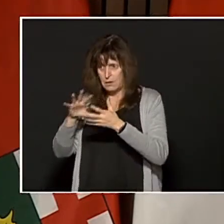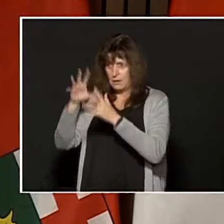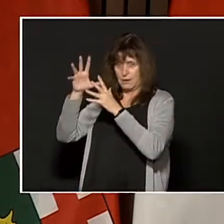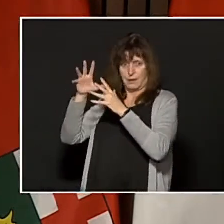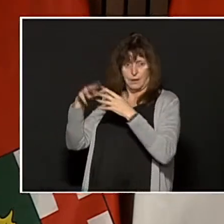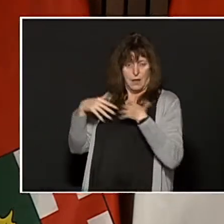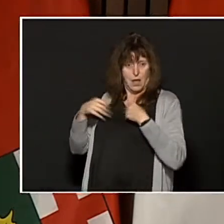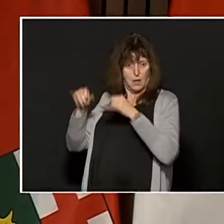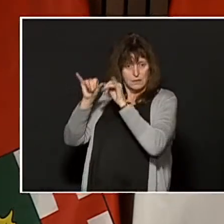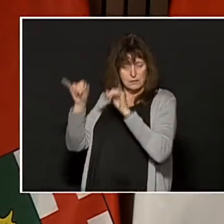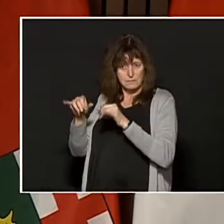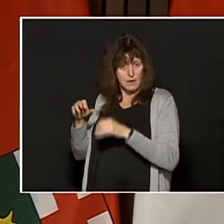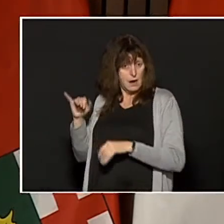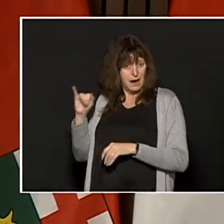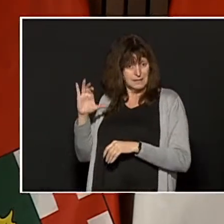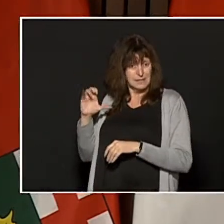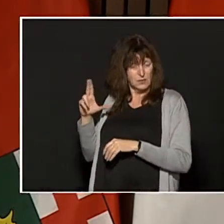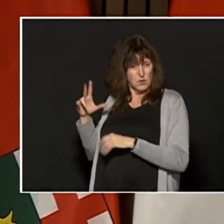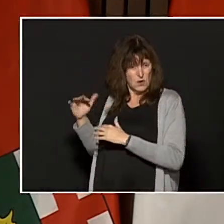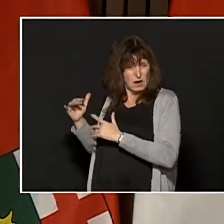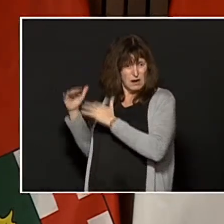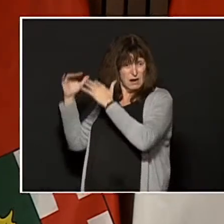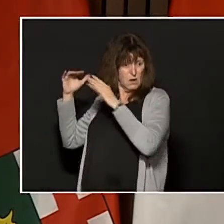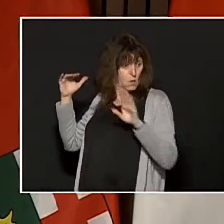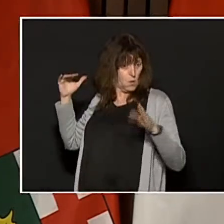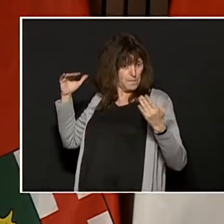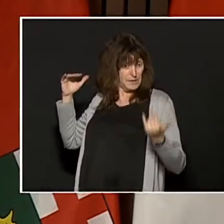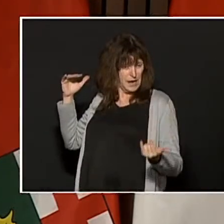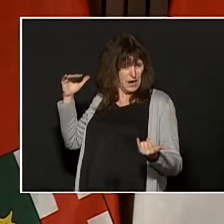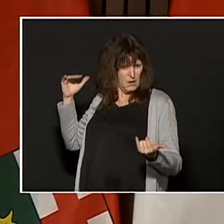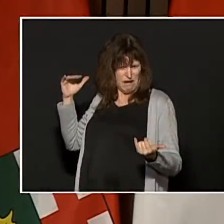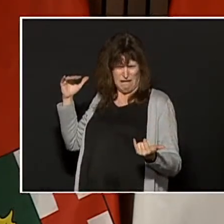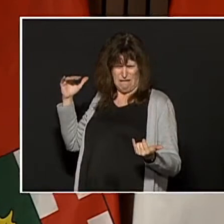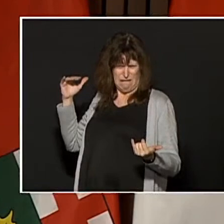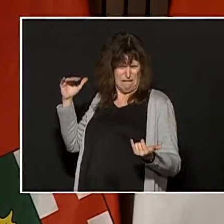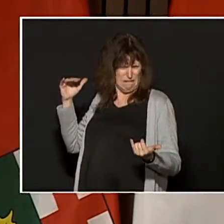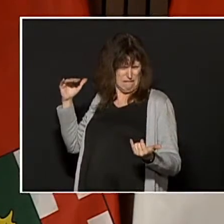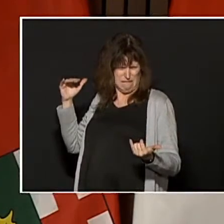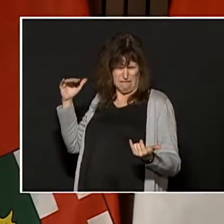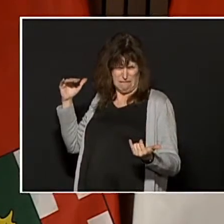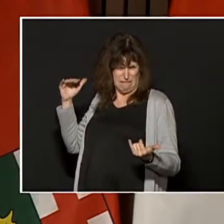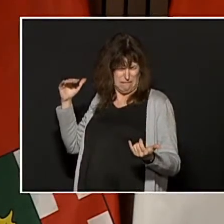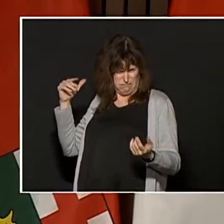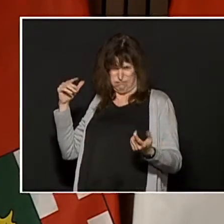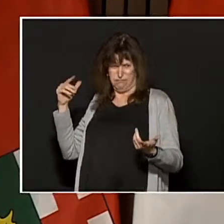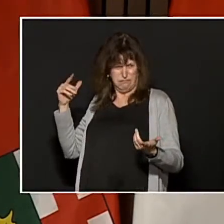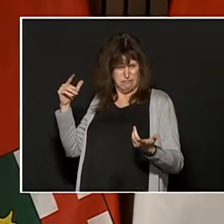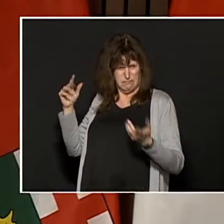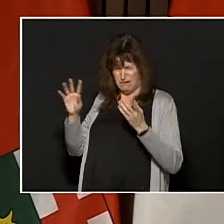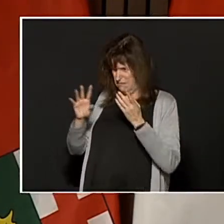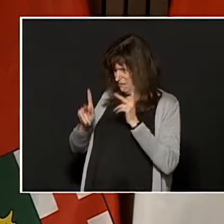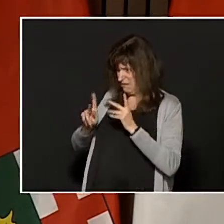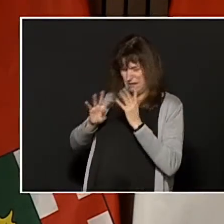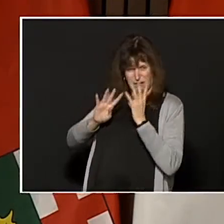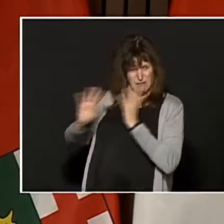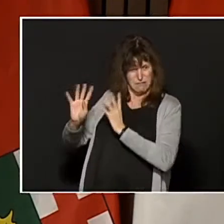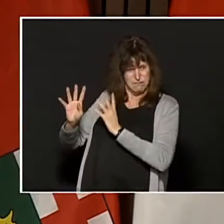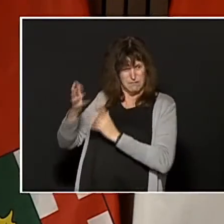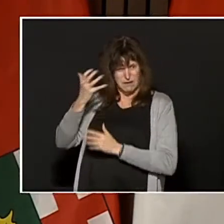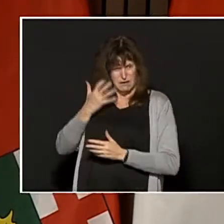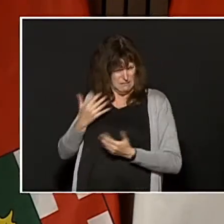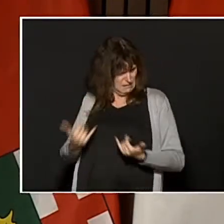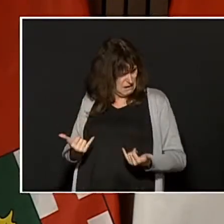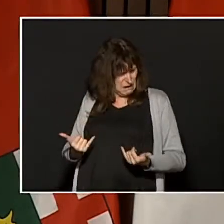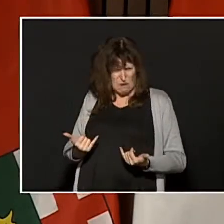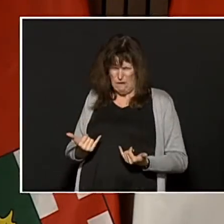occupancy, reopening at a place where we can kind of throw that system back into crisis is not what we want to do at this point if we want to protect the